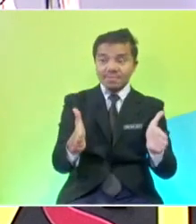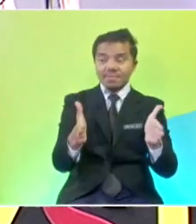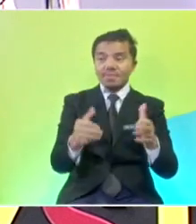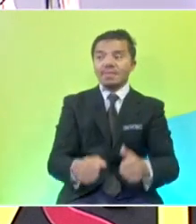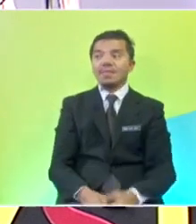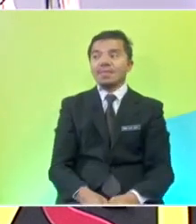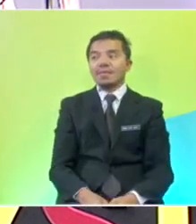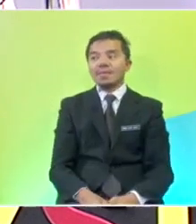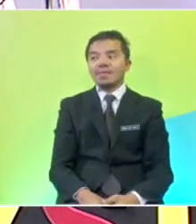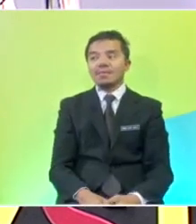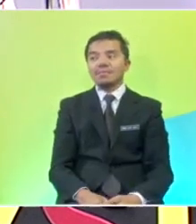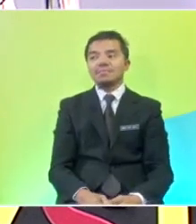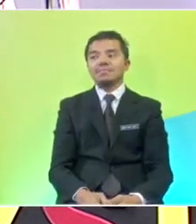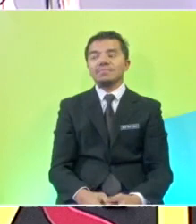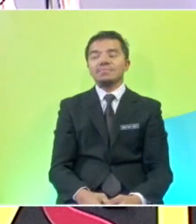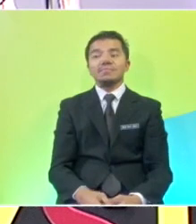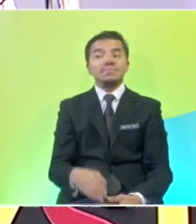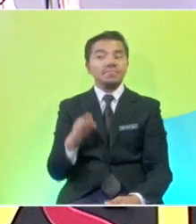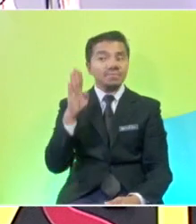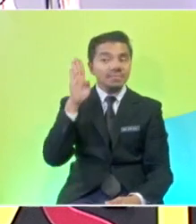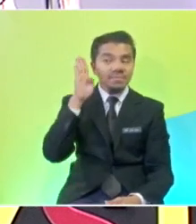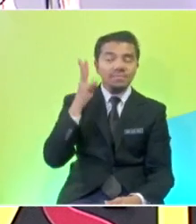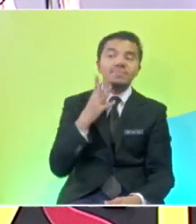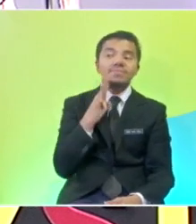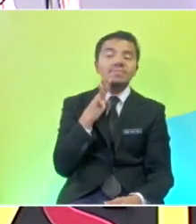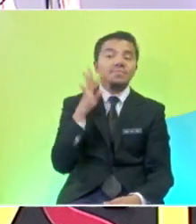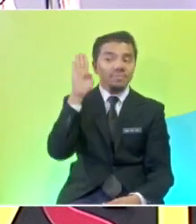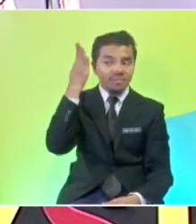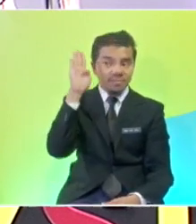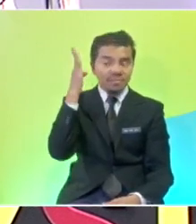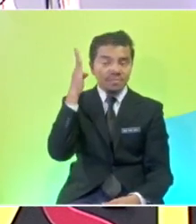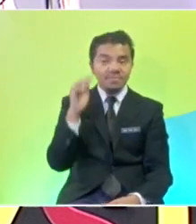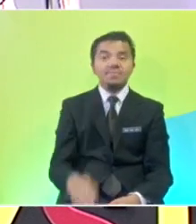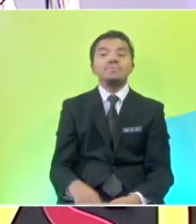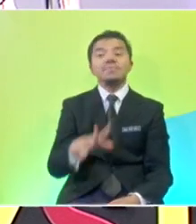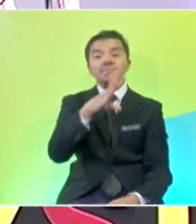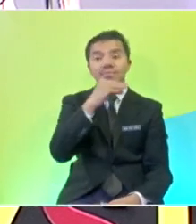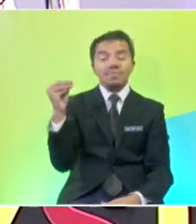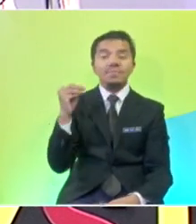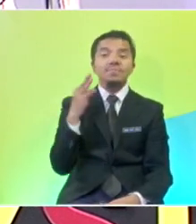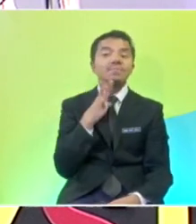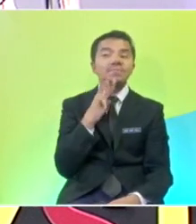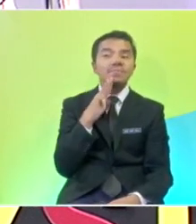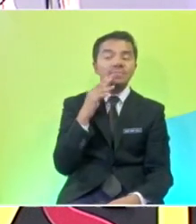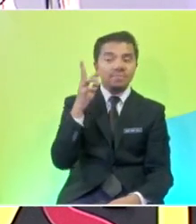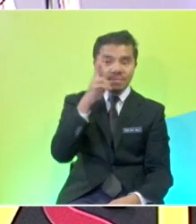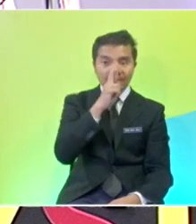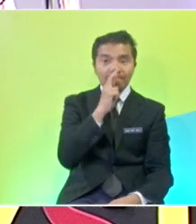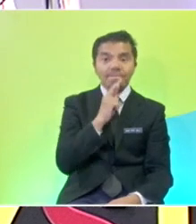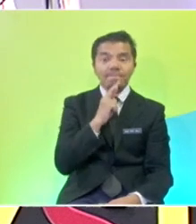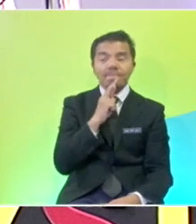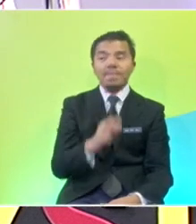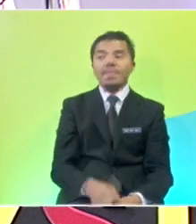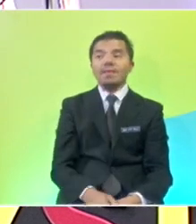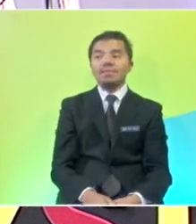is sensory organs. Okay. So actually we can do blue or red. So we just put Okay. it, even blood circulation, so a whole